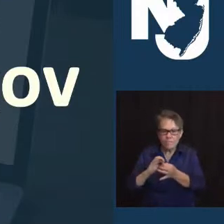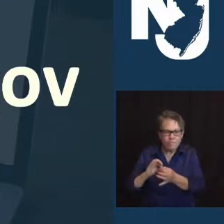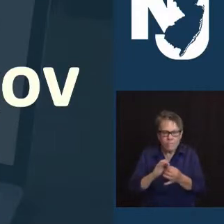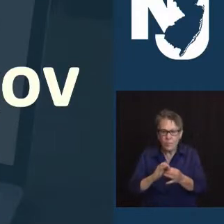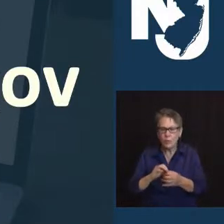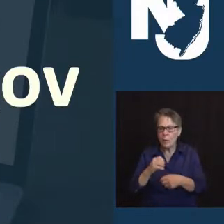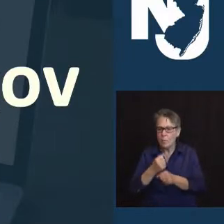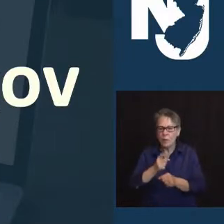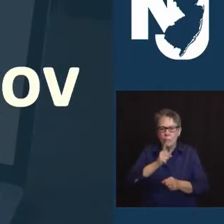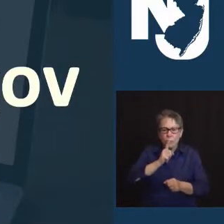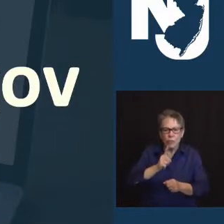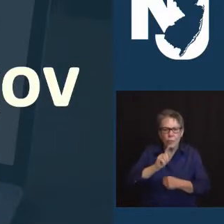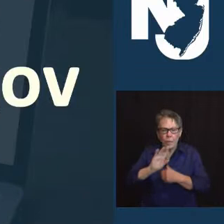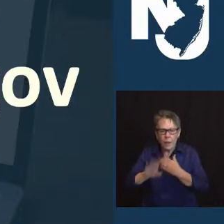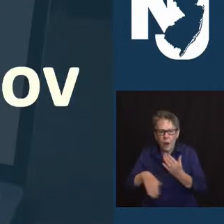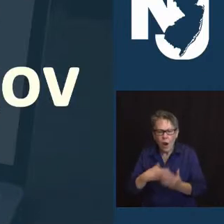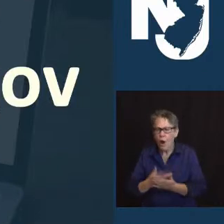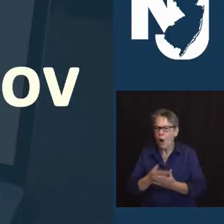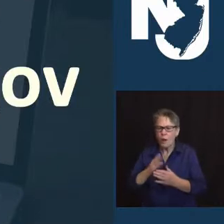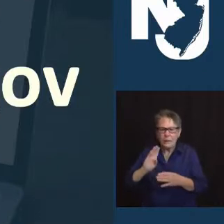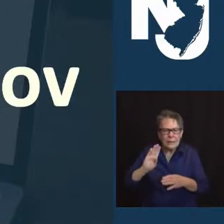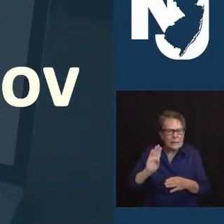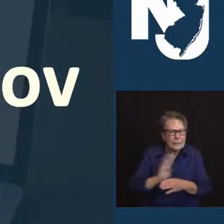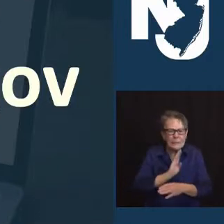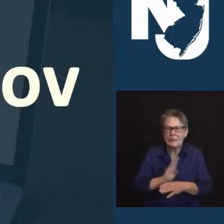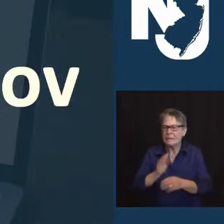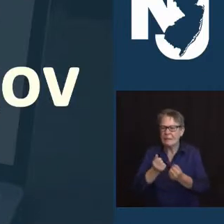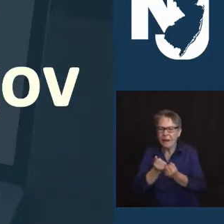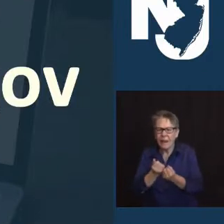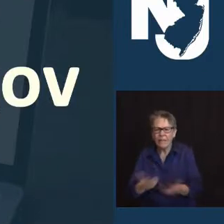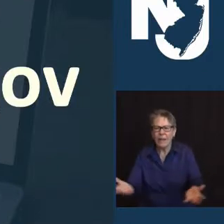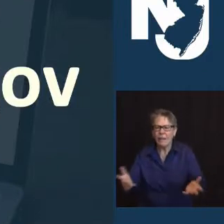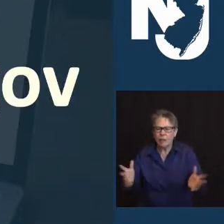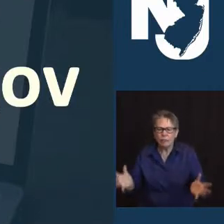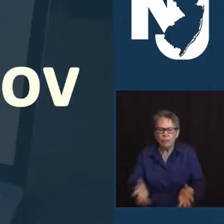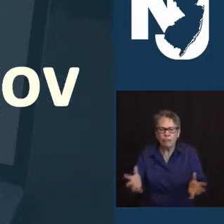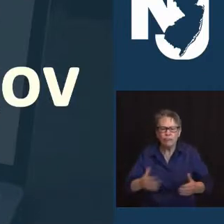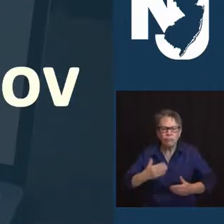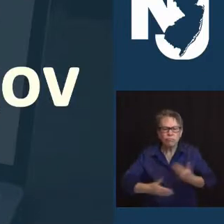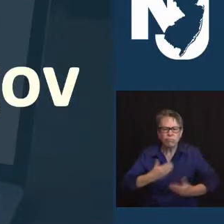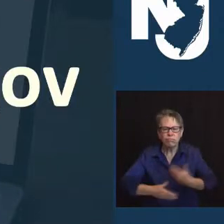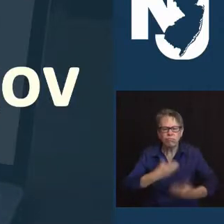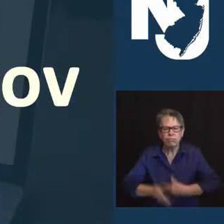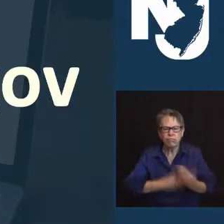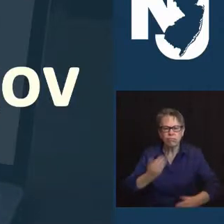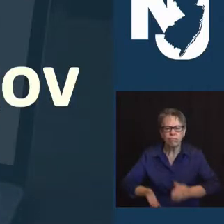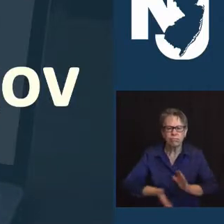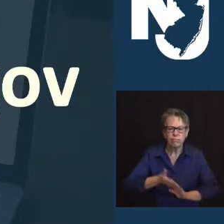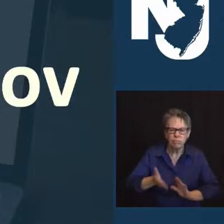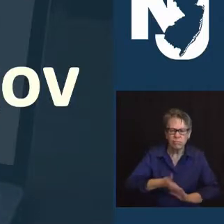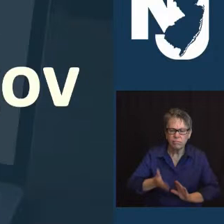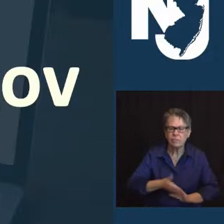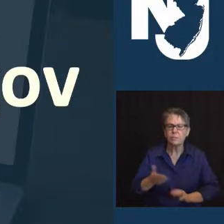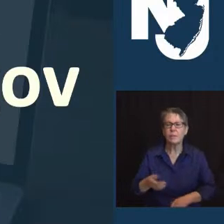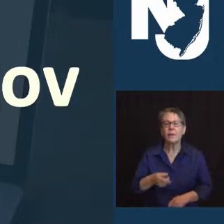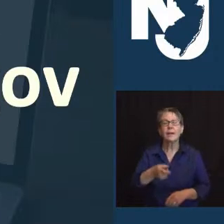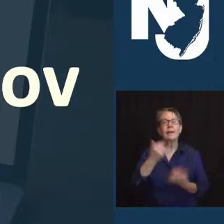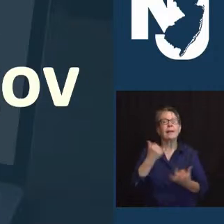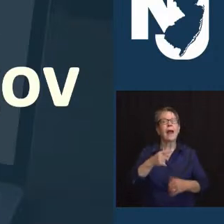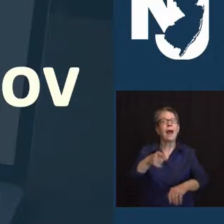arts in the life of a community. And that brings us to Hamilton today. Through the DCA's Neighborhood